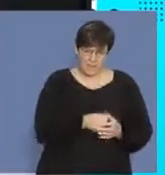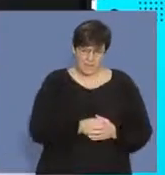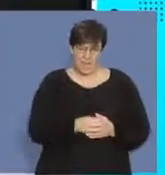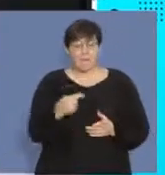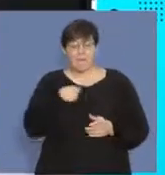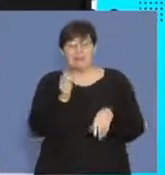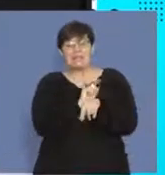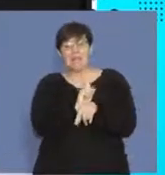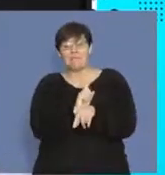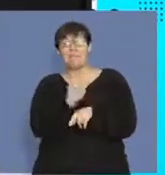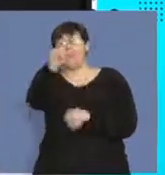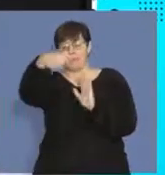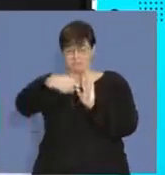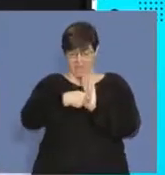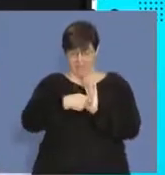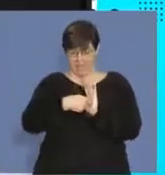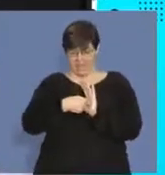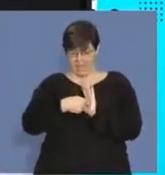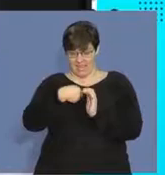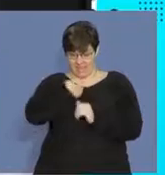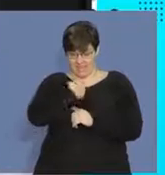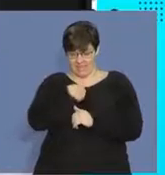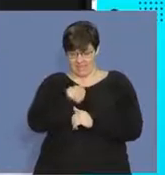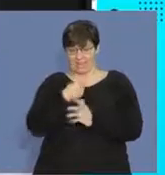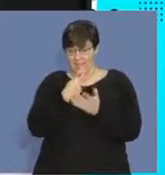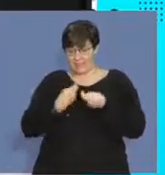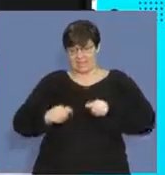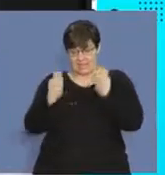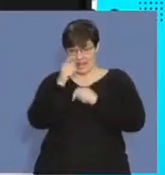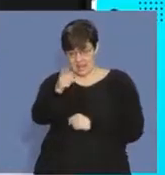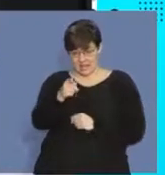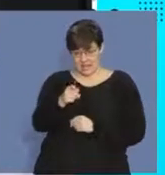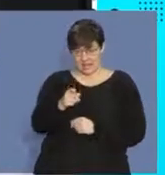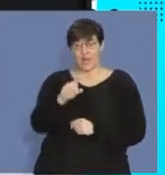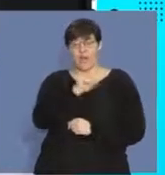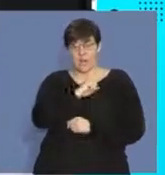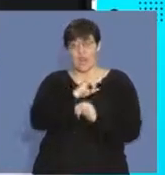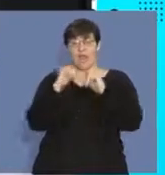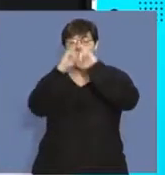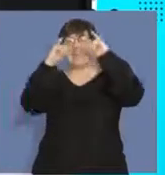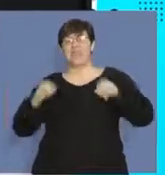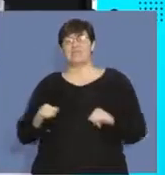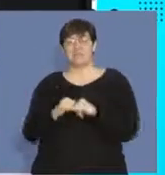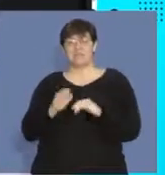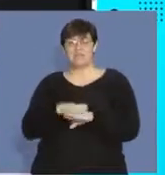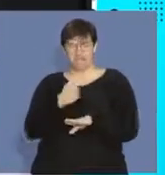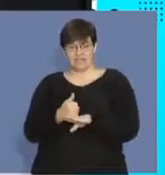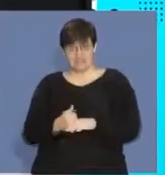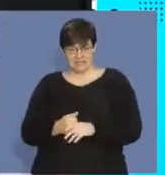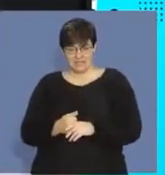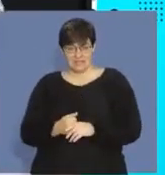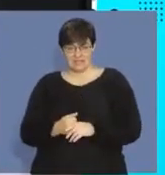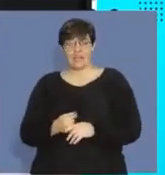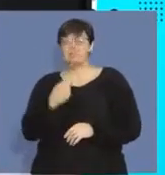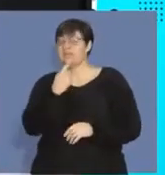step. When the goods were sold to the debtor, at that point already, because we're using the invoice